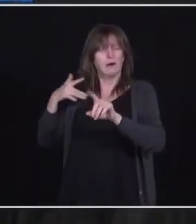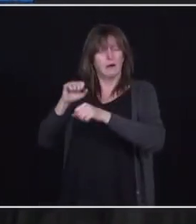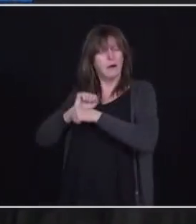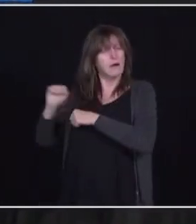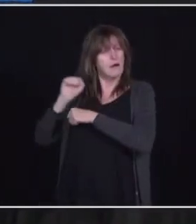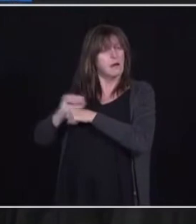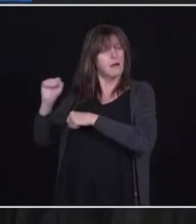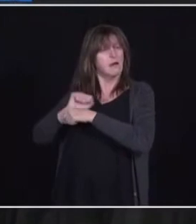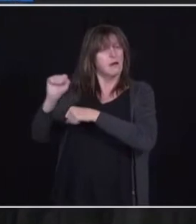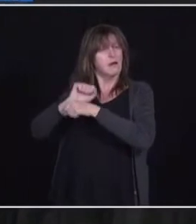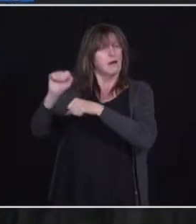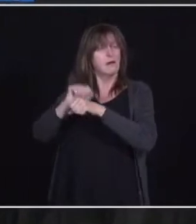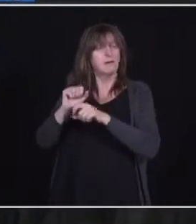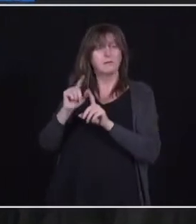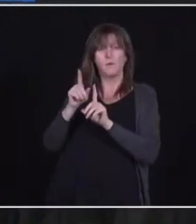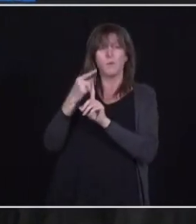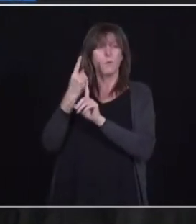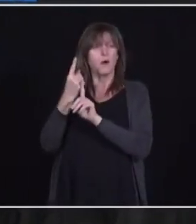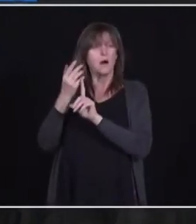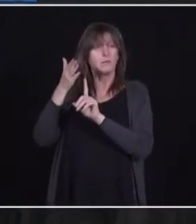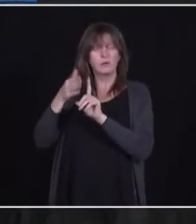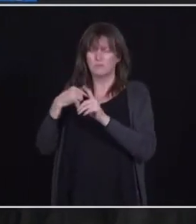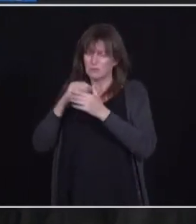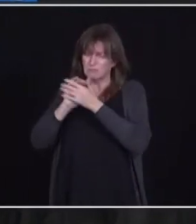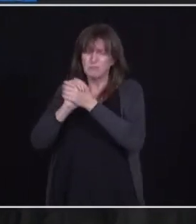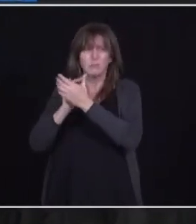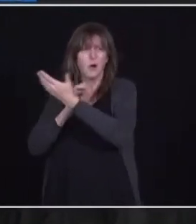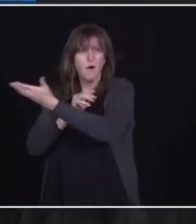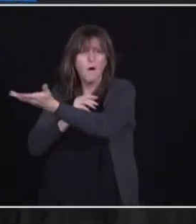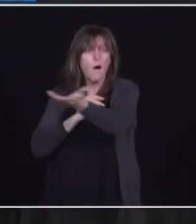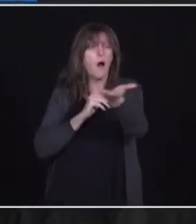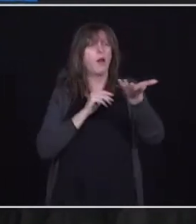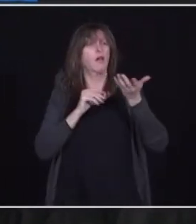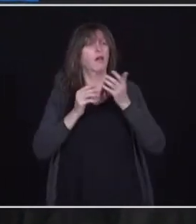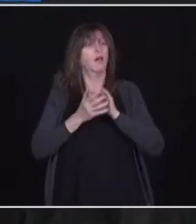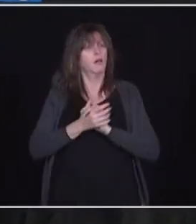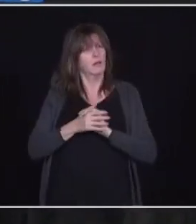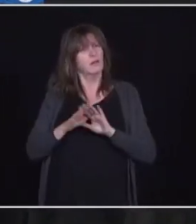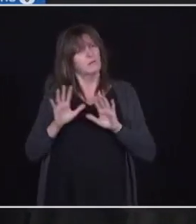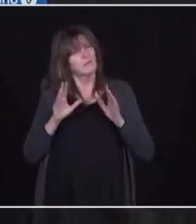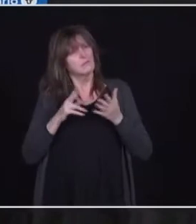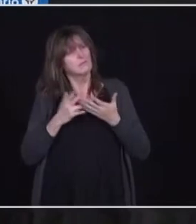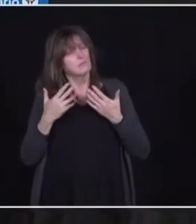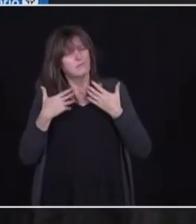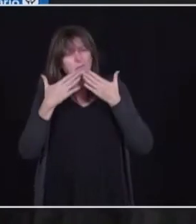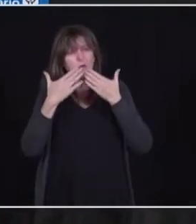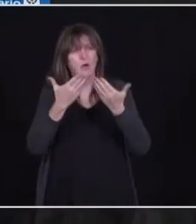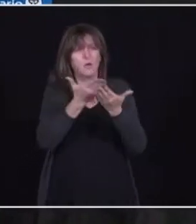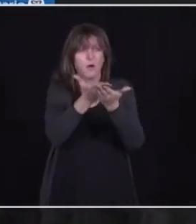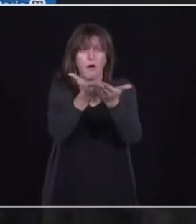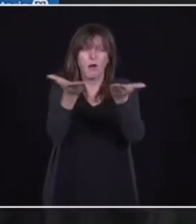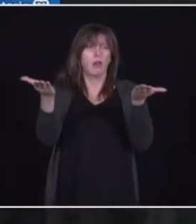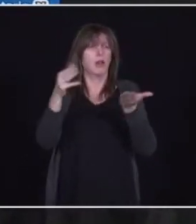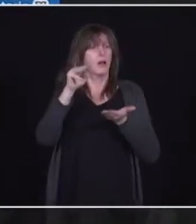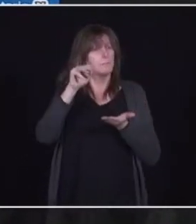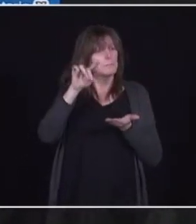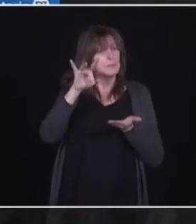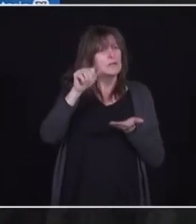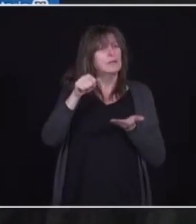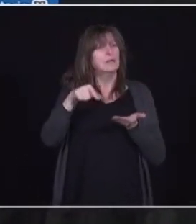well, you know something, I do. All sincerity, you know, I do thank the media. I thank them all the time, even though they rough me up every once in a